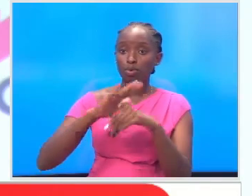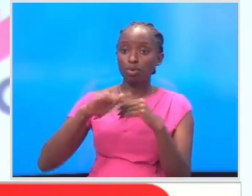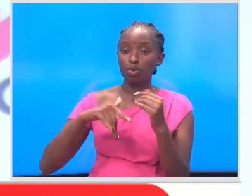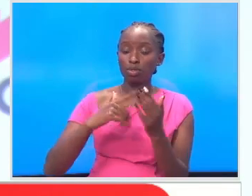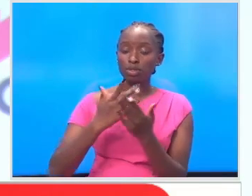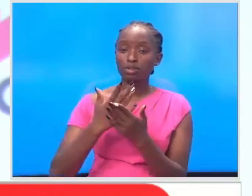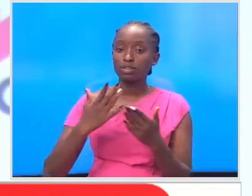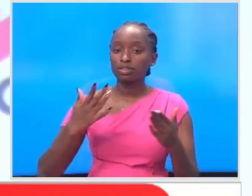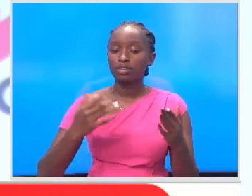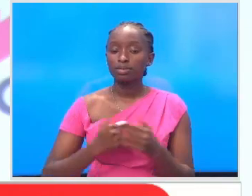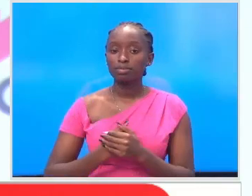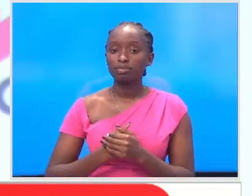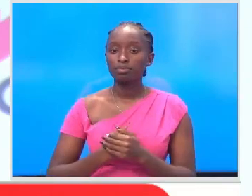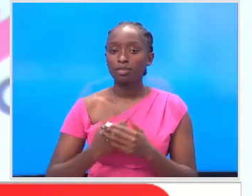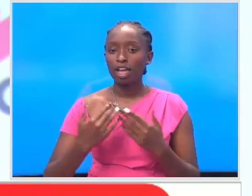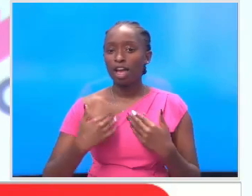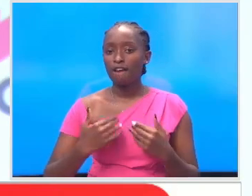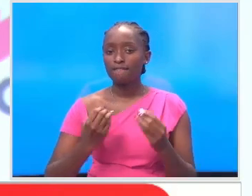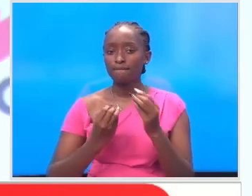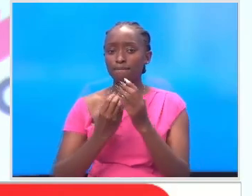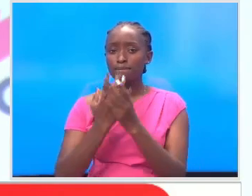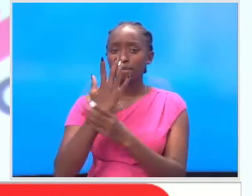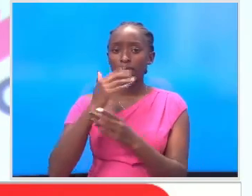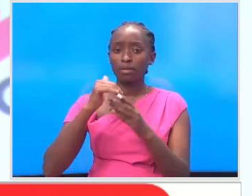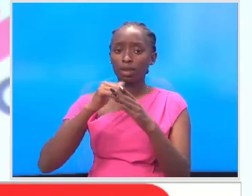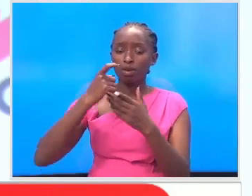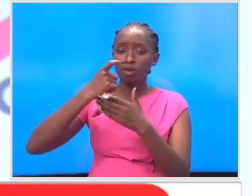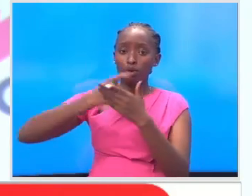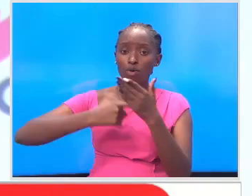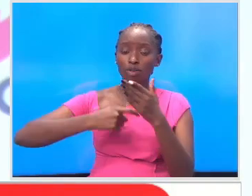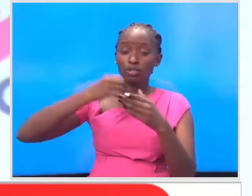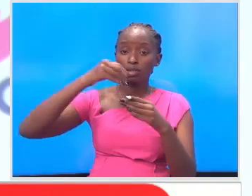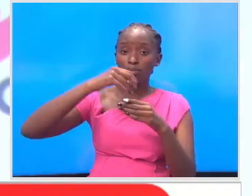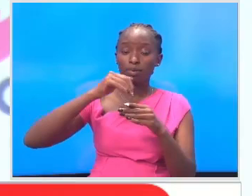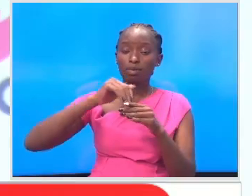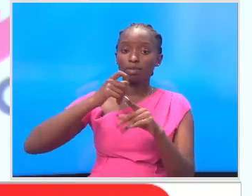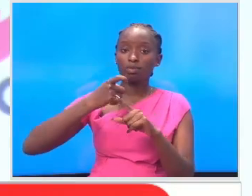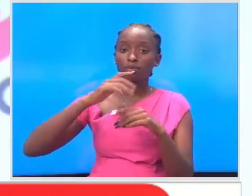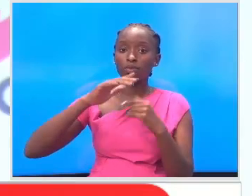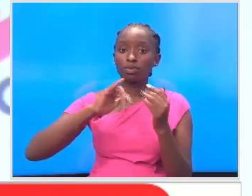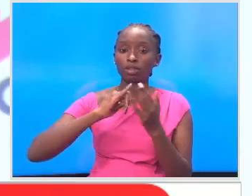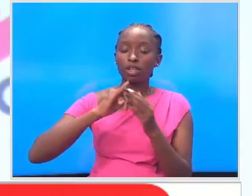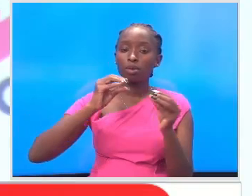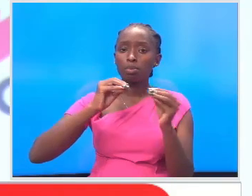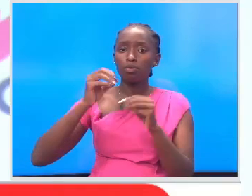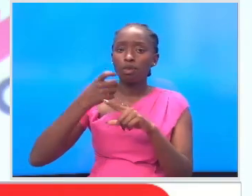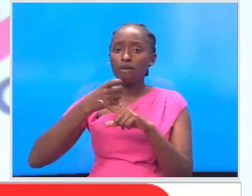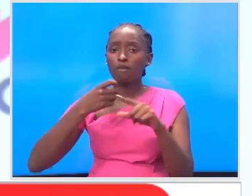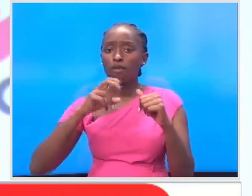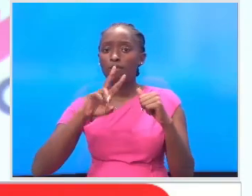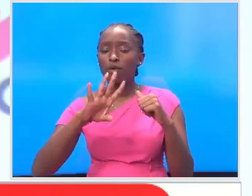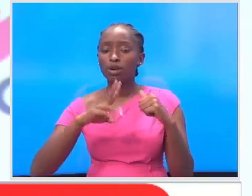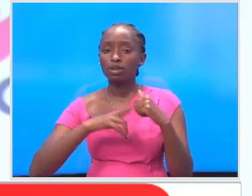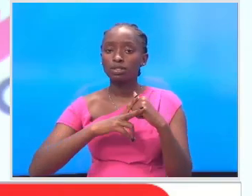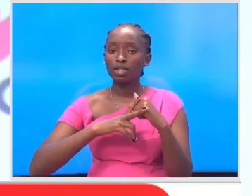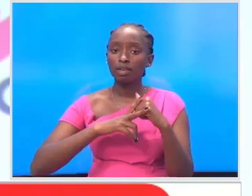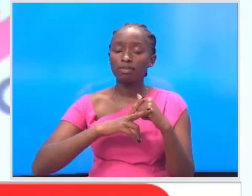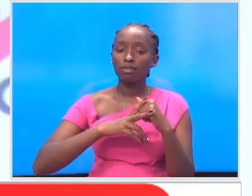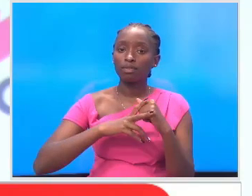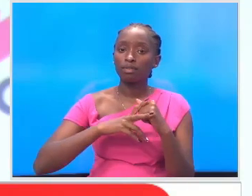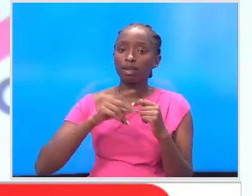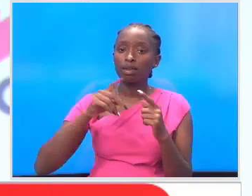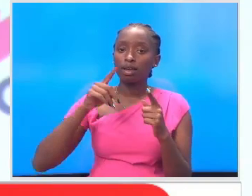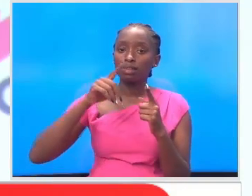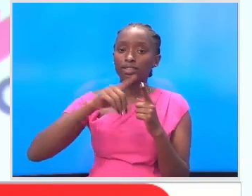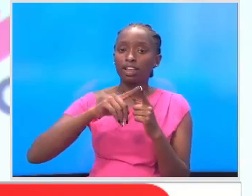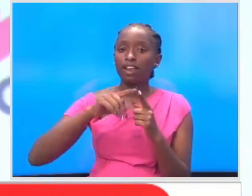in our cost income ratio moving from 47 all the way to